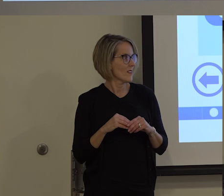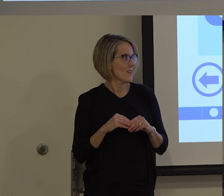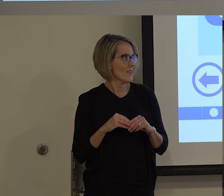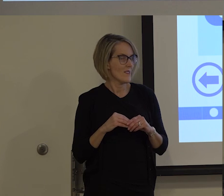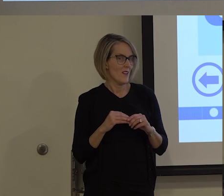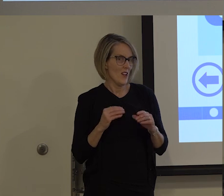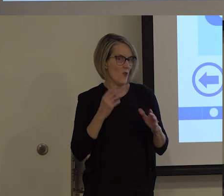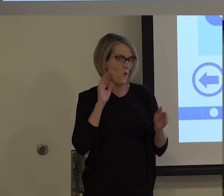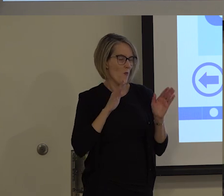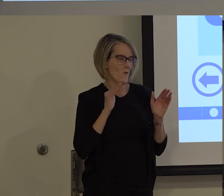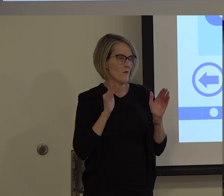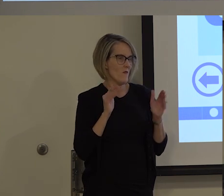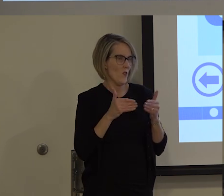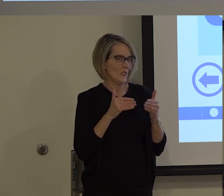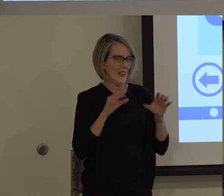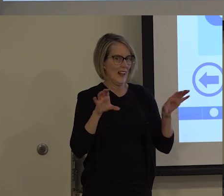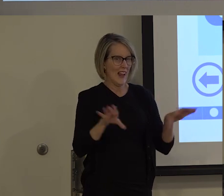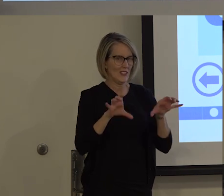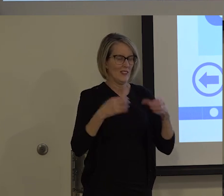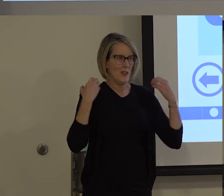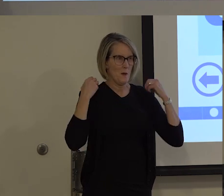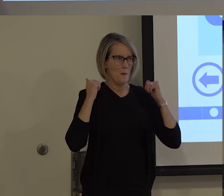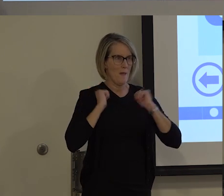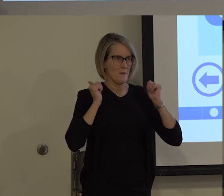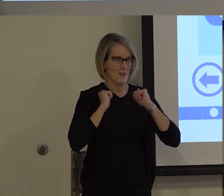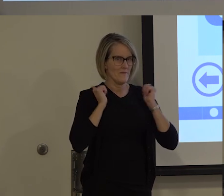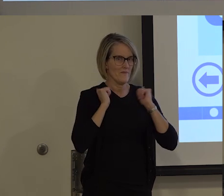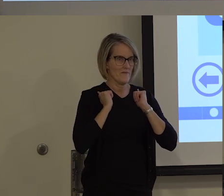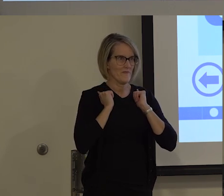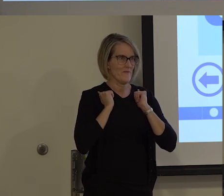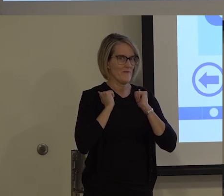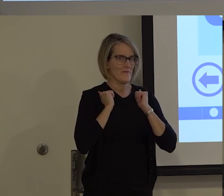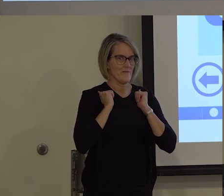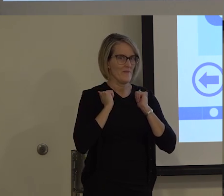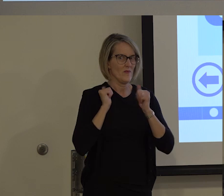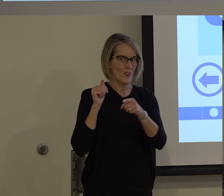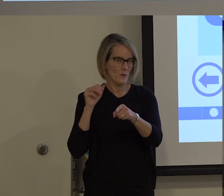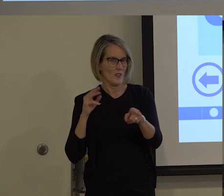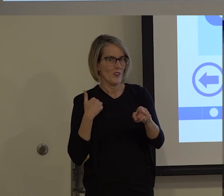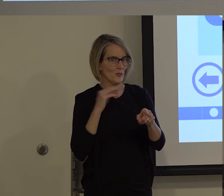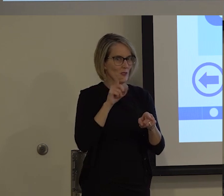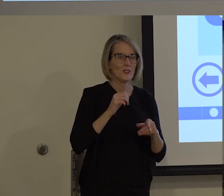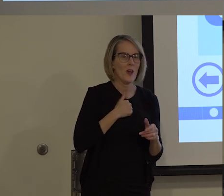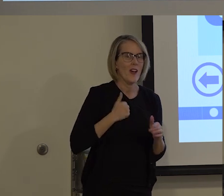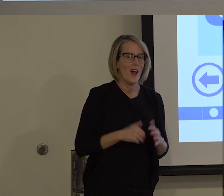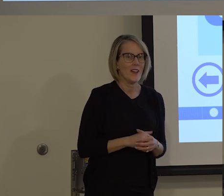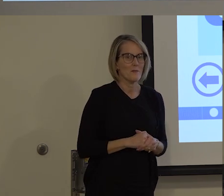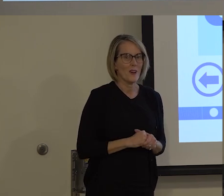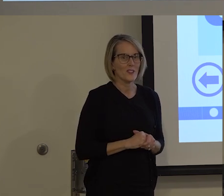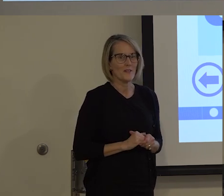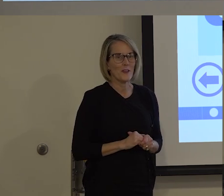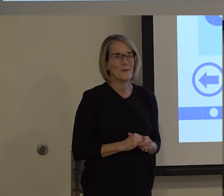within their book bag, but again, still that sort of identification of, yes, sorry.